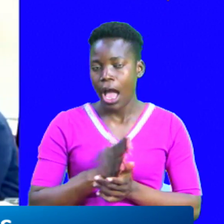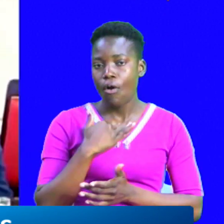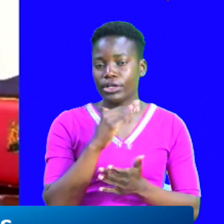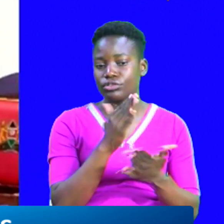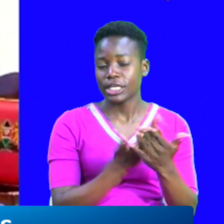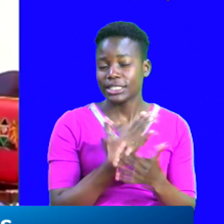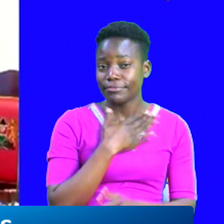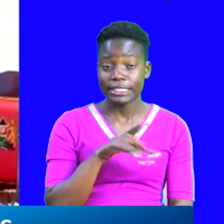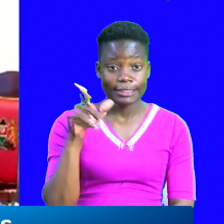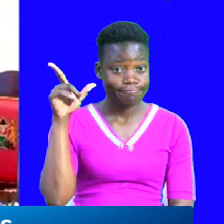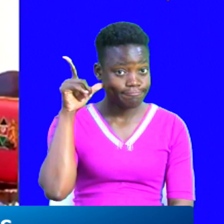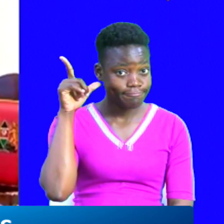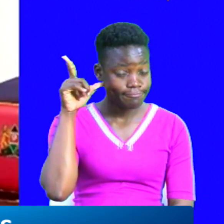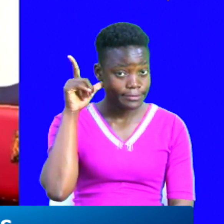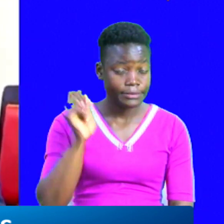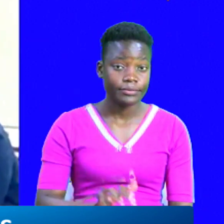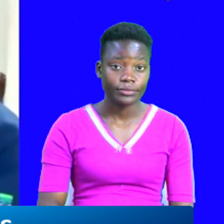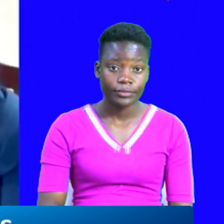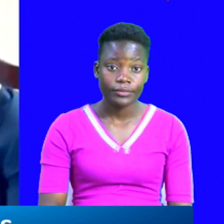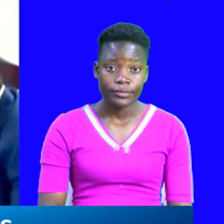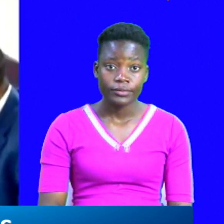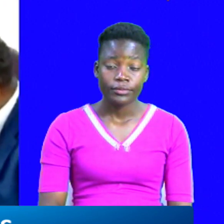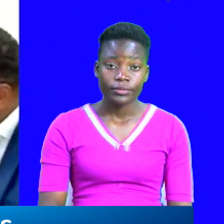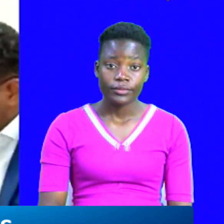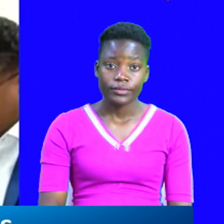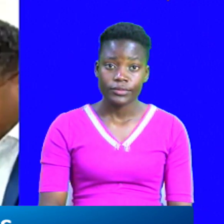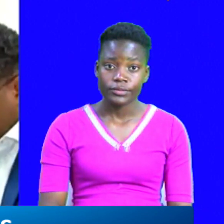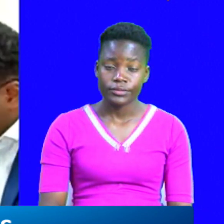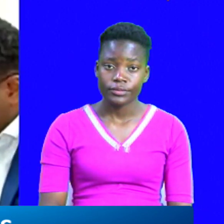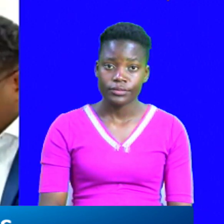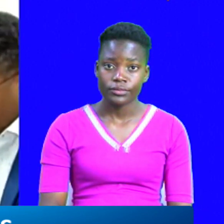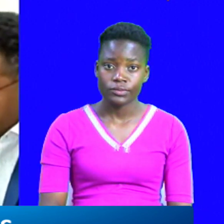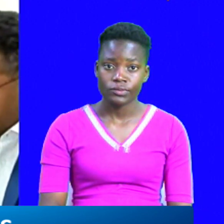them. Not just brush things under the table.